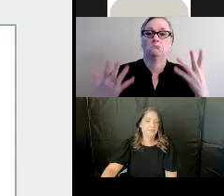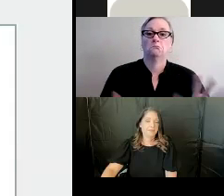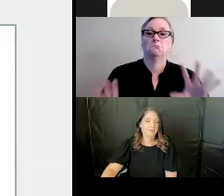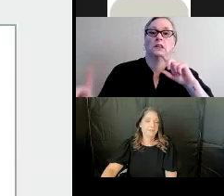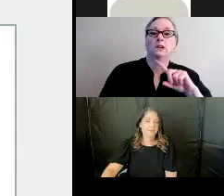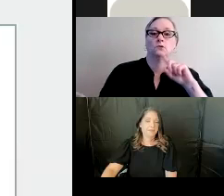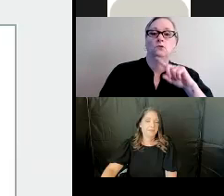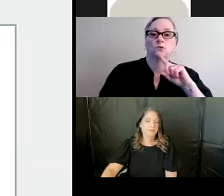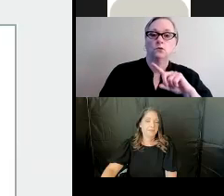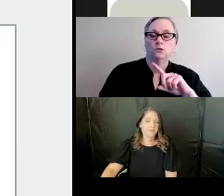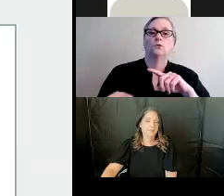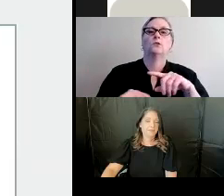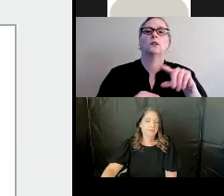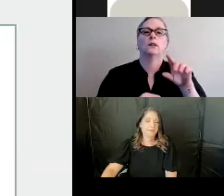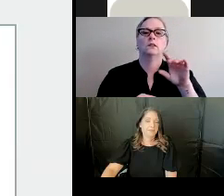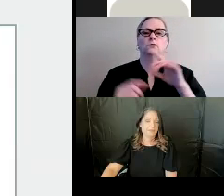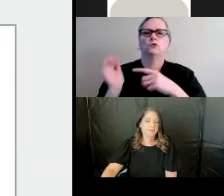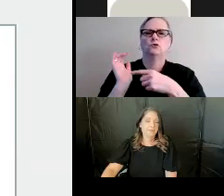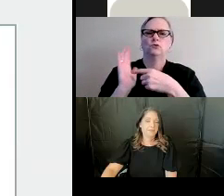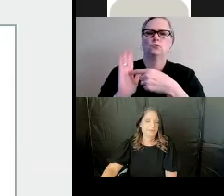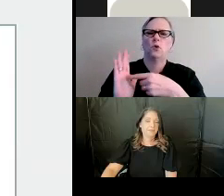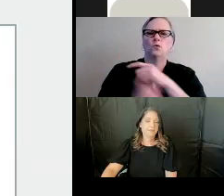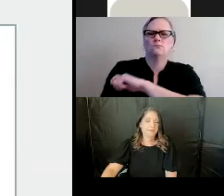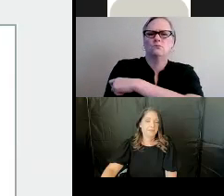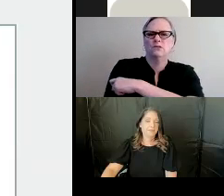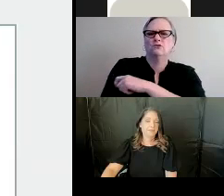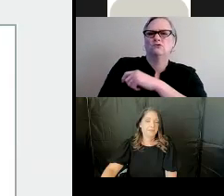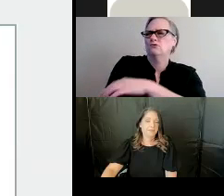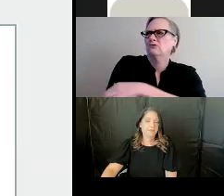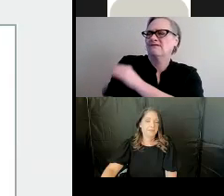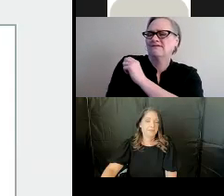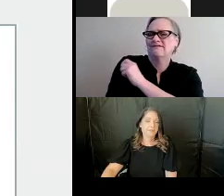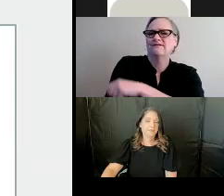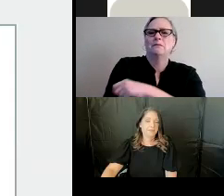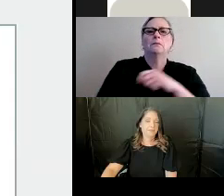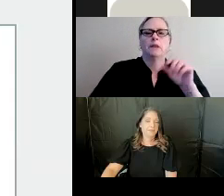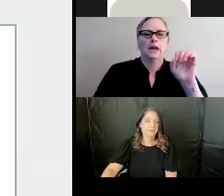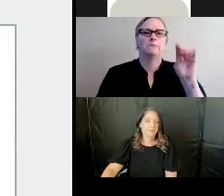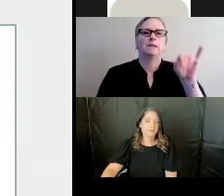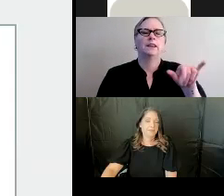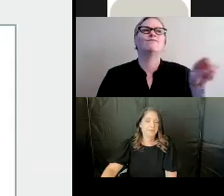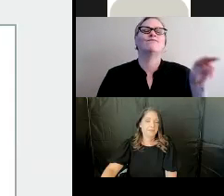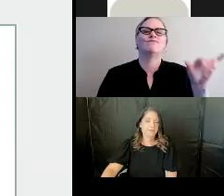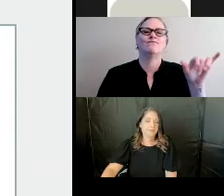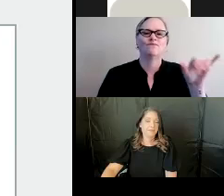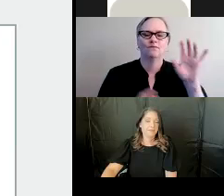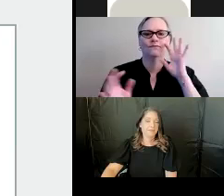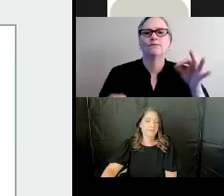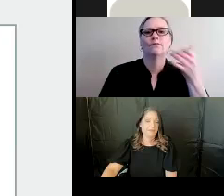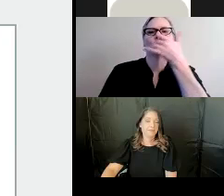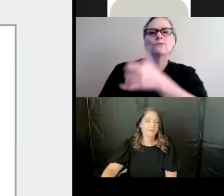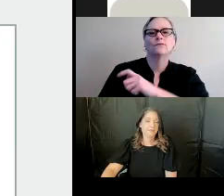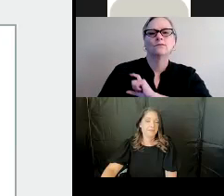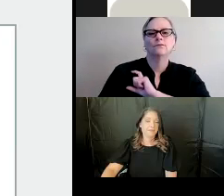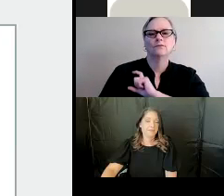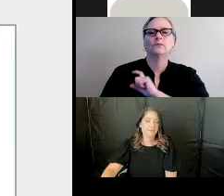and shows Supervisor Emily the marks Tony leaves on his arm, Emily decides to call the local law enforcement, makes a